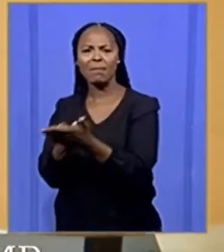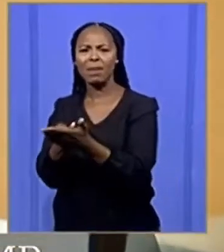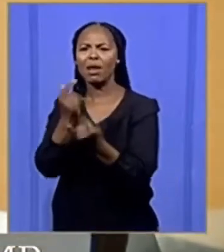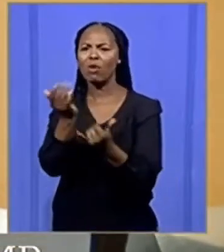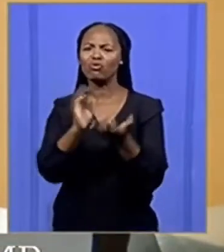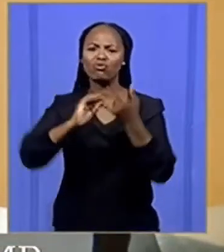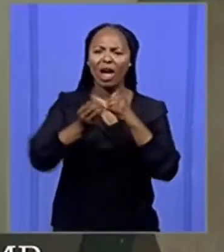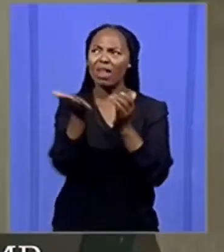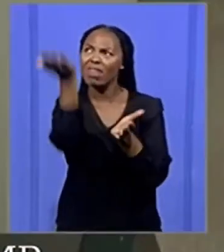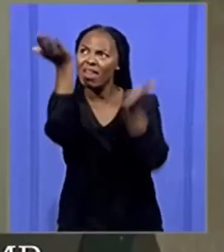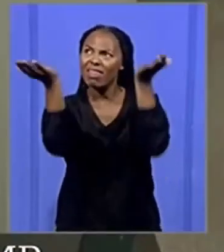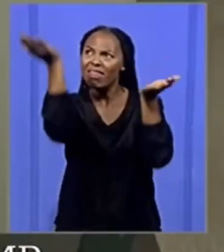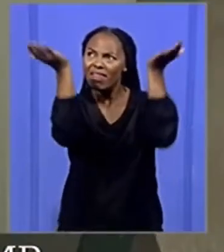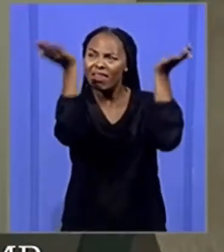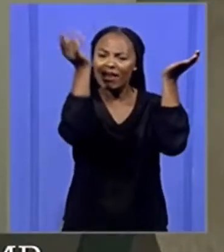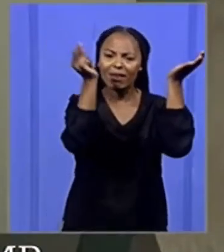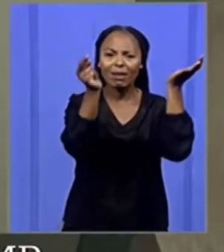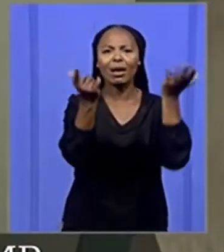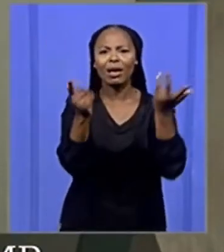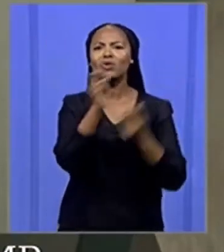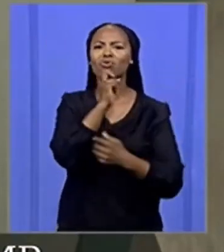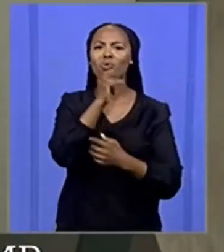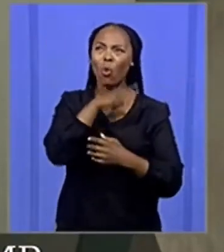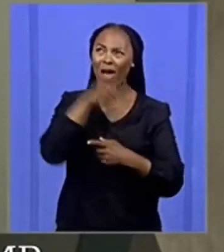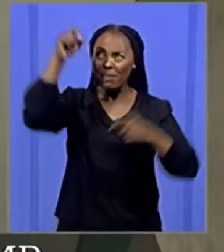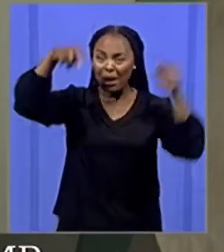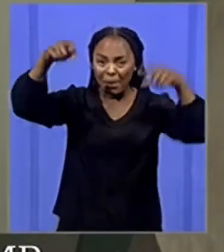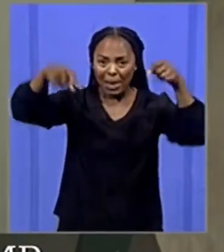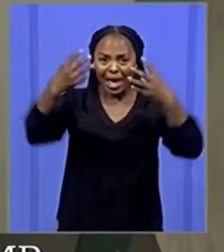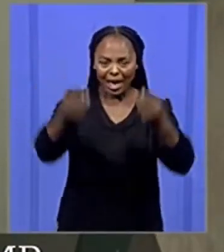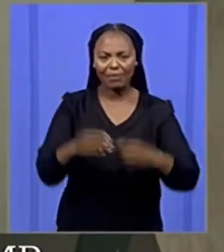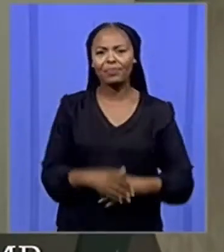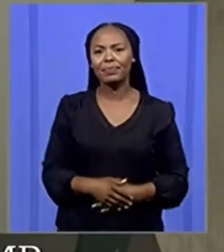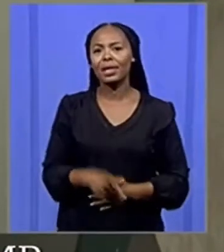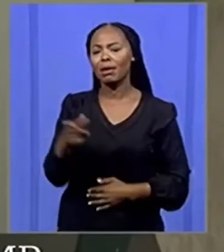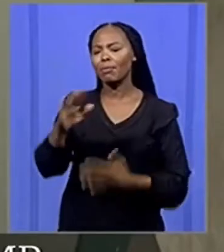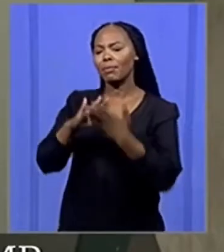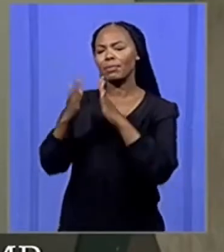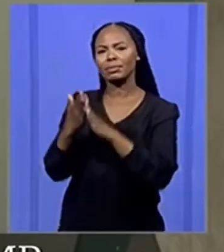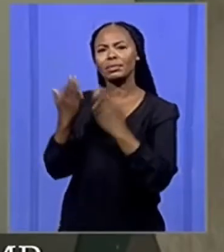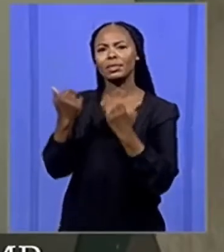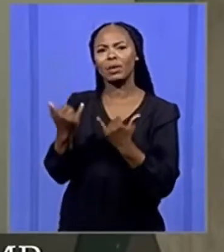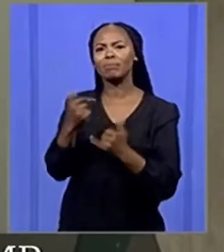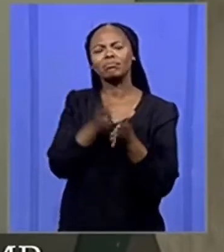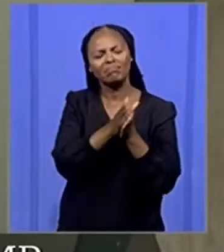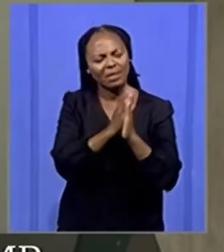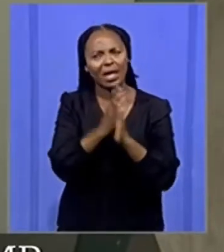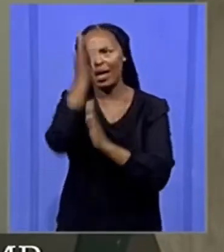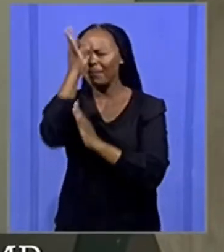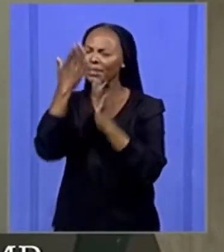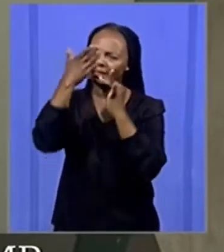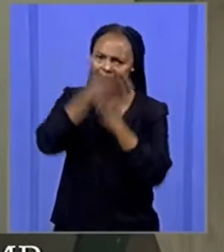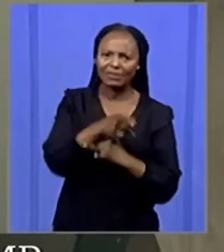elelago mabatong. Mokgatlo wa bašomi wa Nehau ka provinceng o ipiletša go mmušo go tsena seemo ka bogare. The hospital is